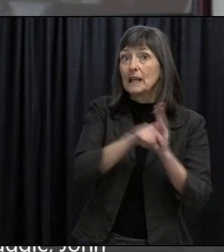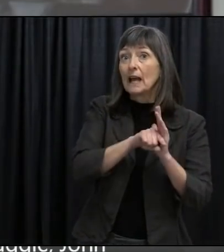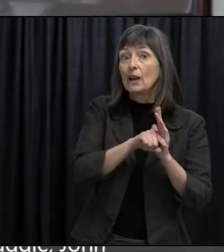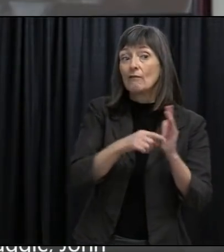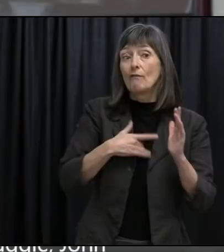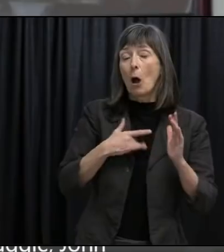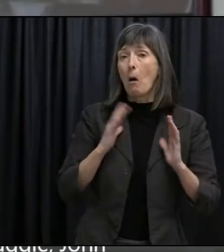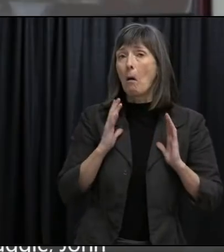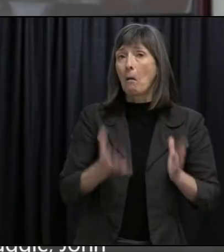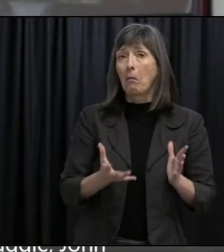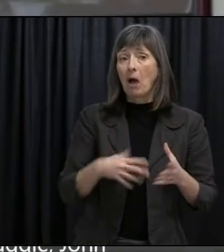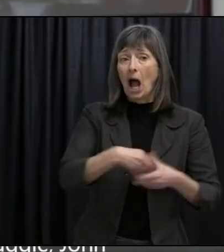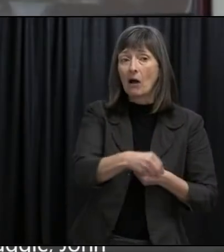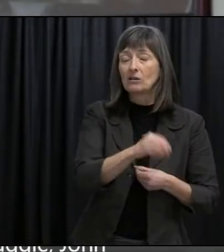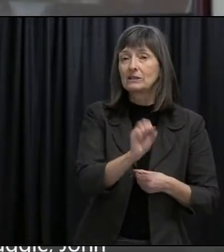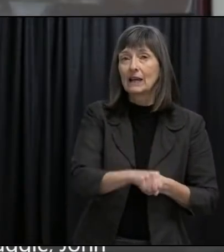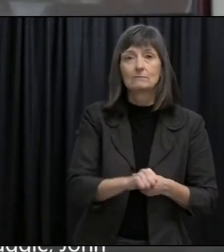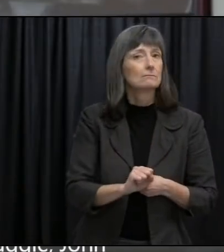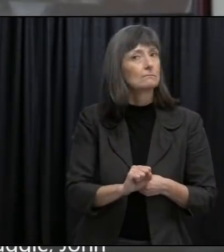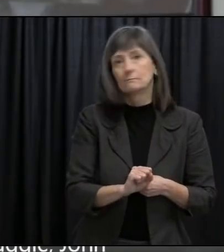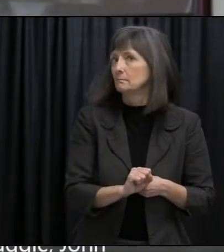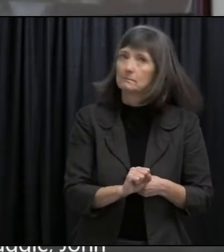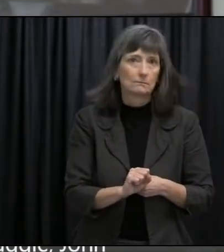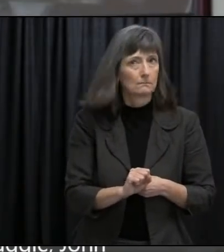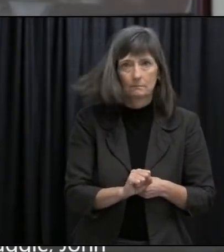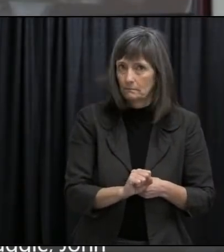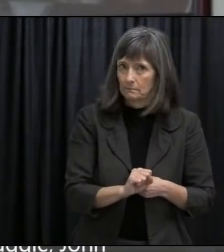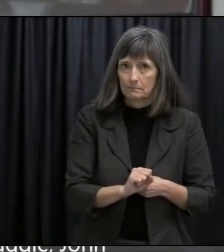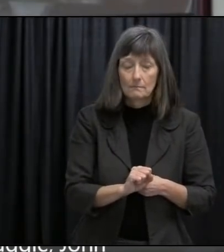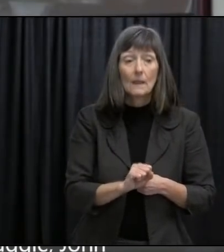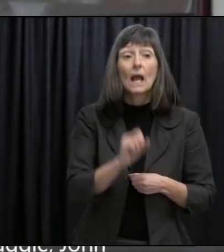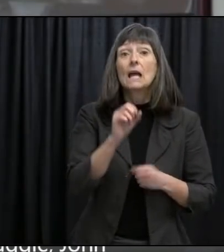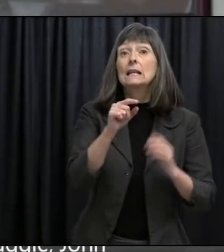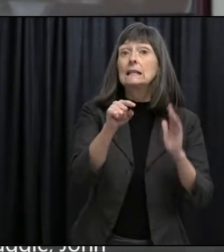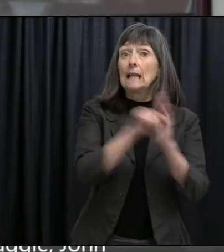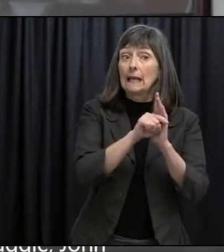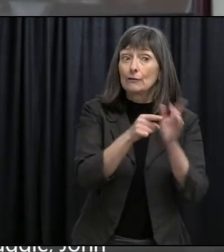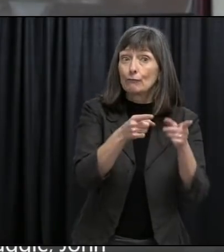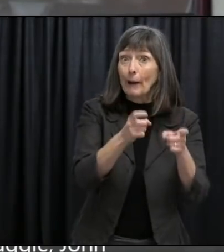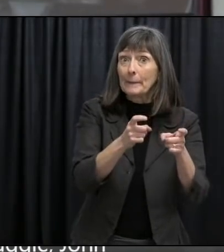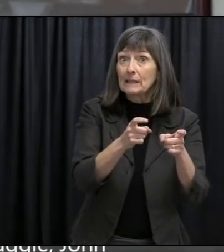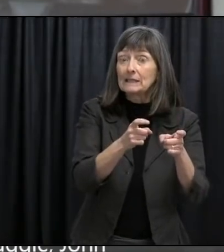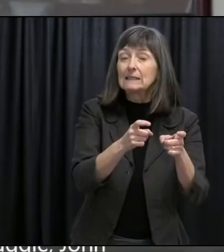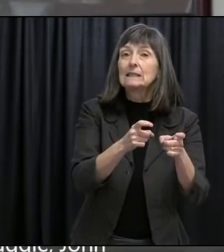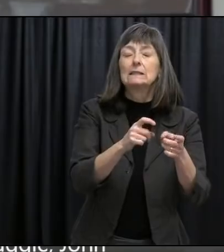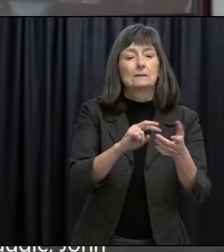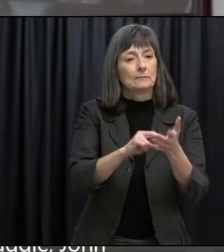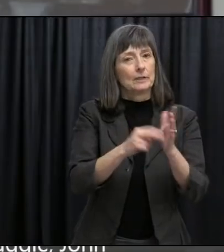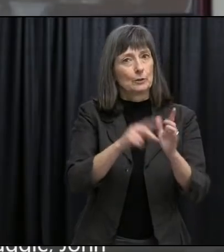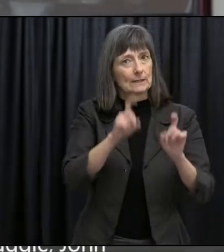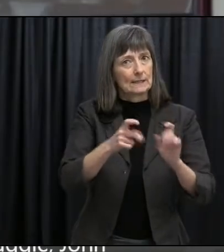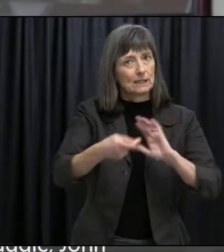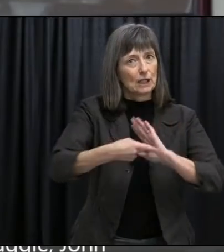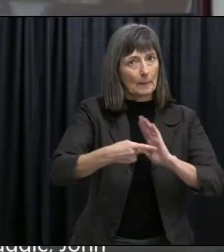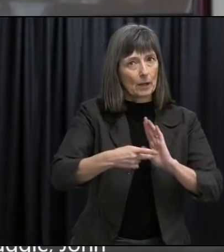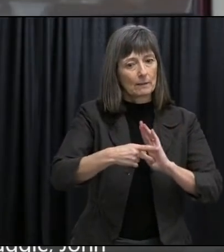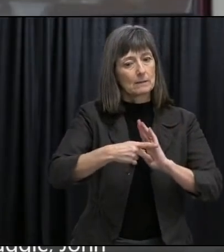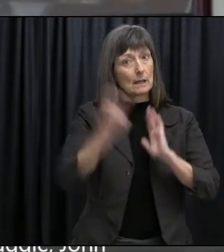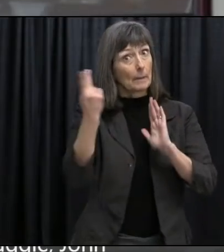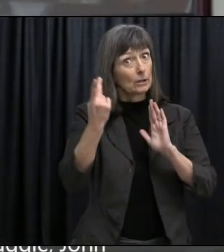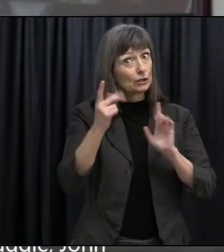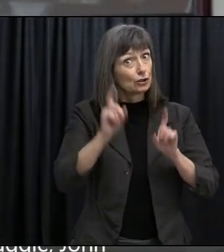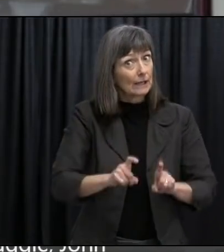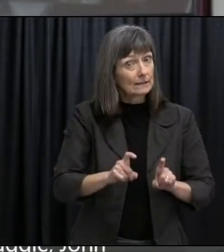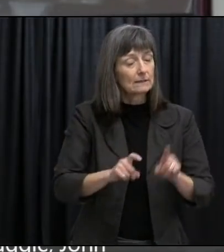they can move around more freely, when in actual fact we need to make sure it isn't a false negative. The